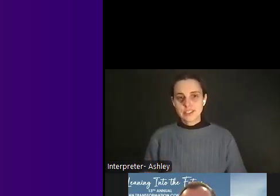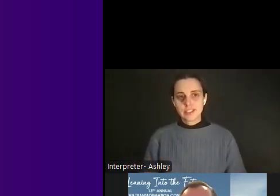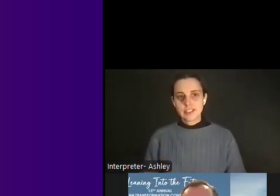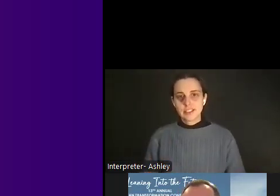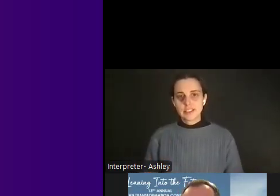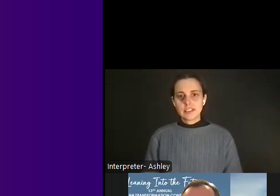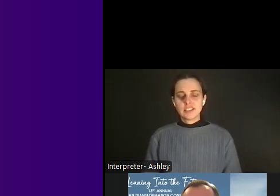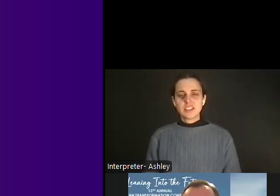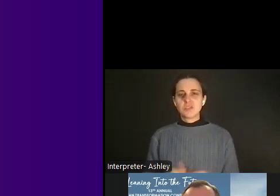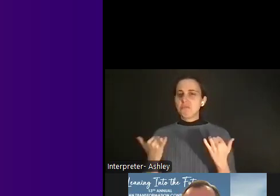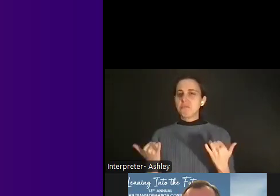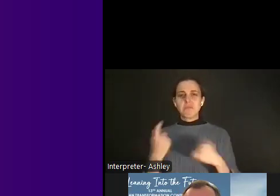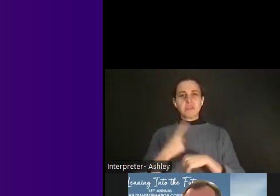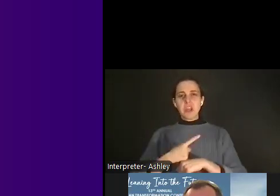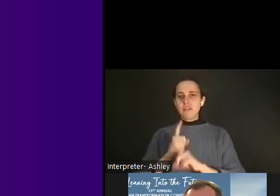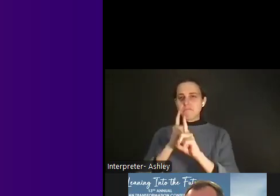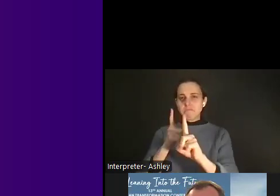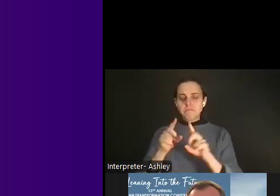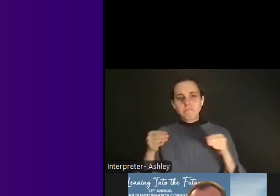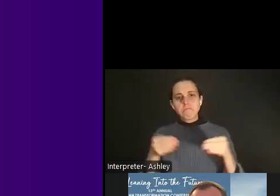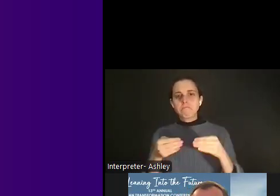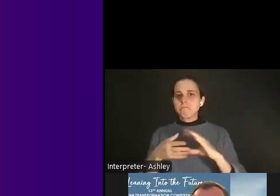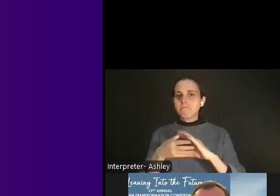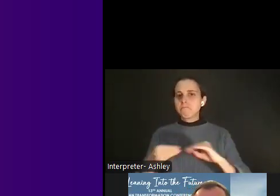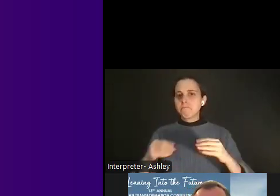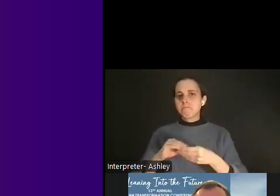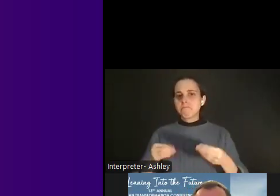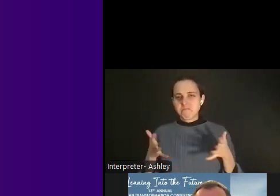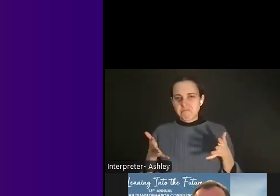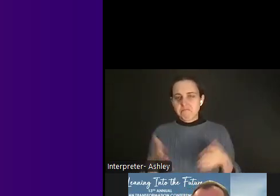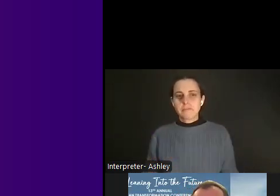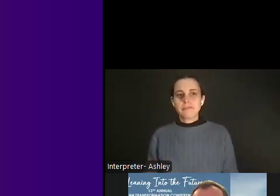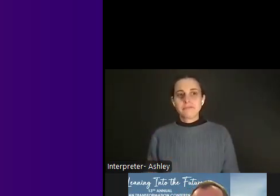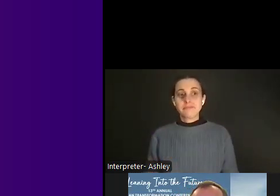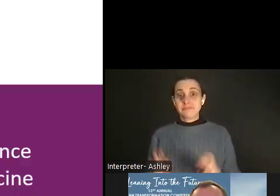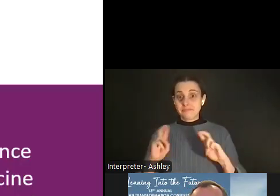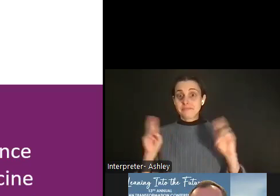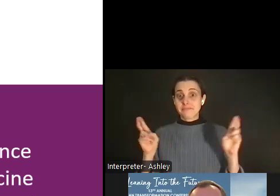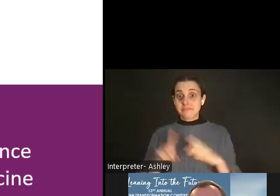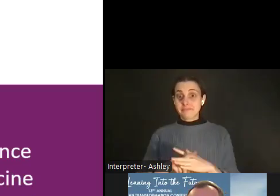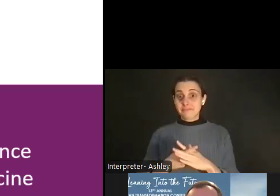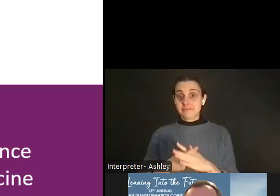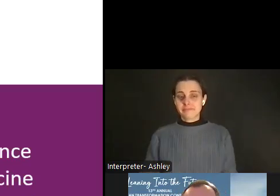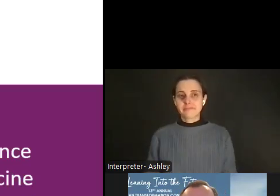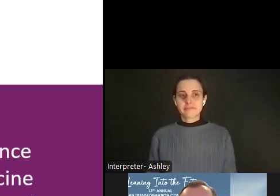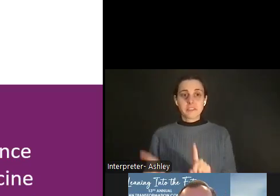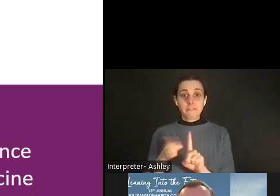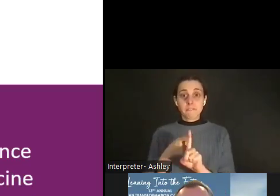today, please focus on the story. So let's get started. So first of all, introduction